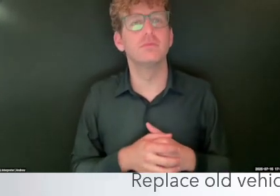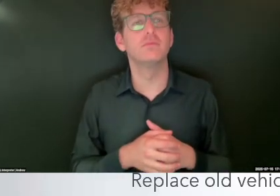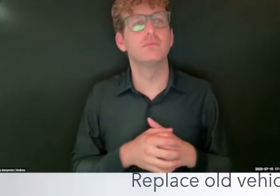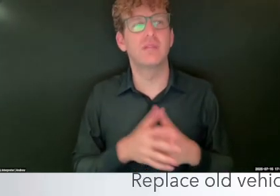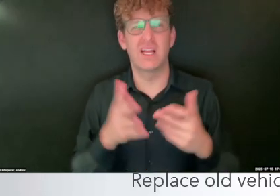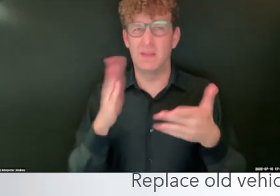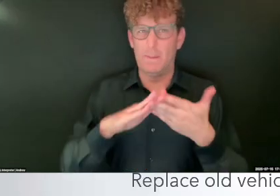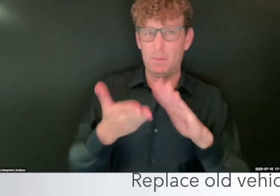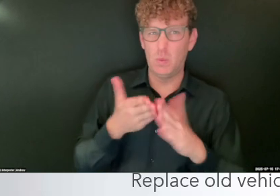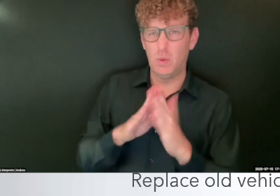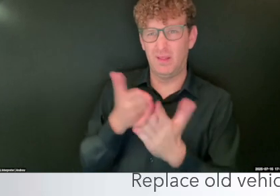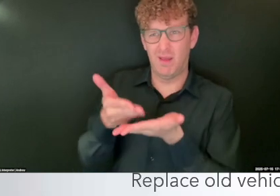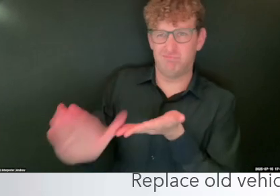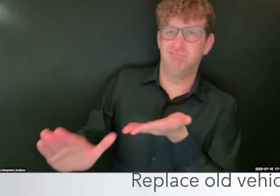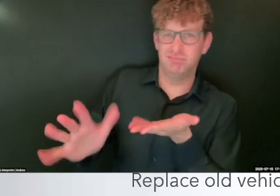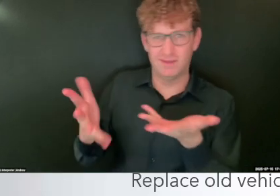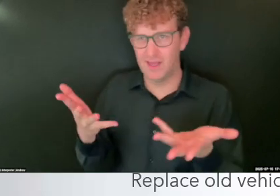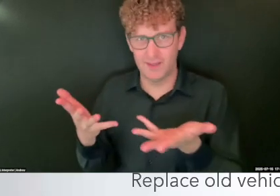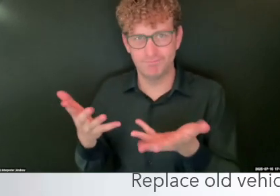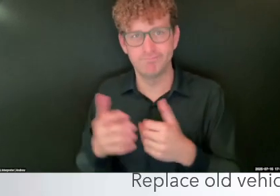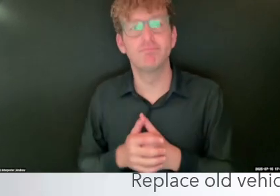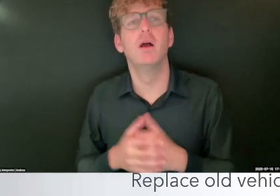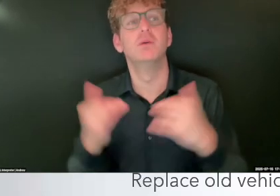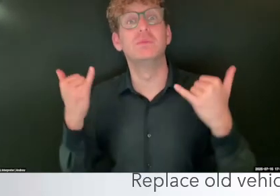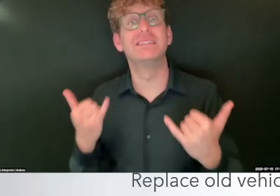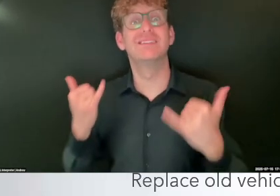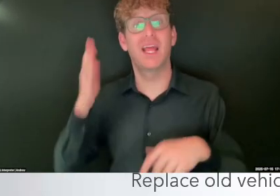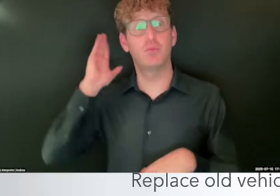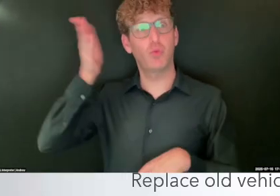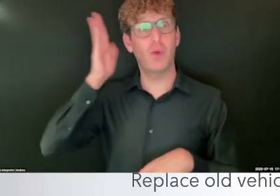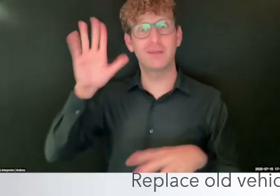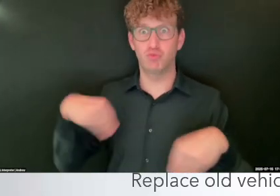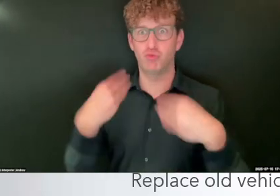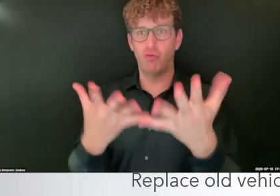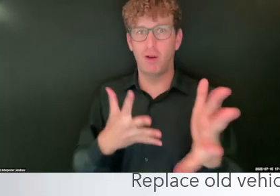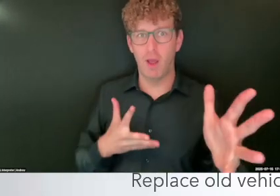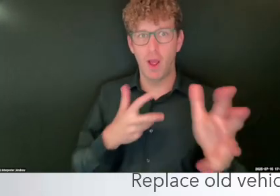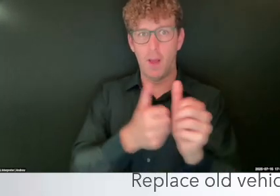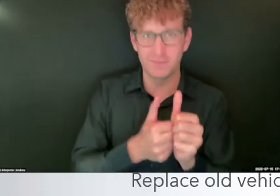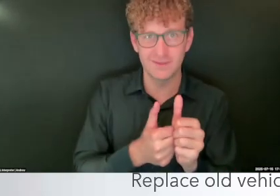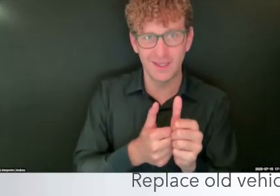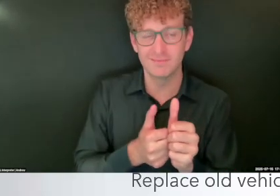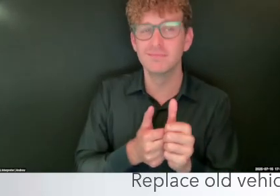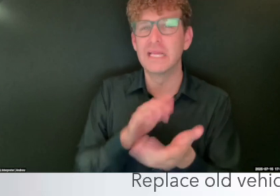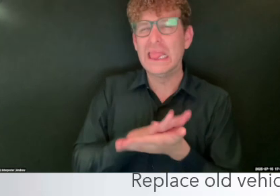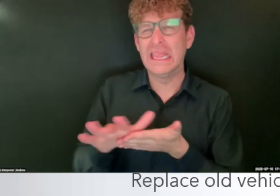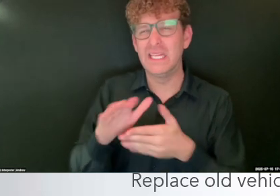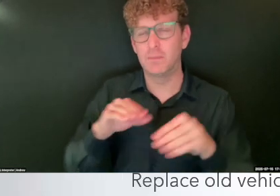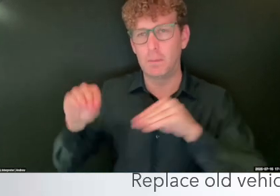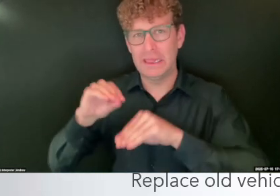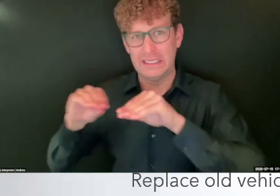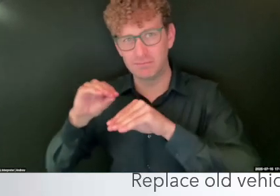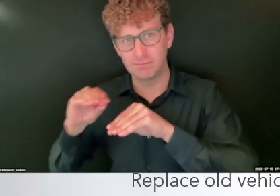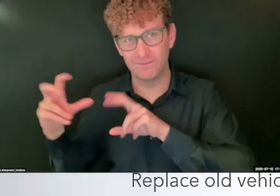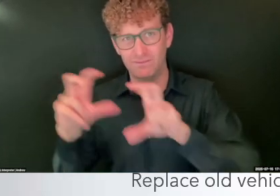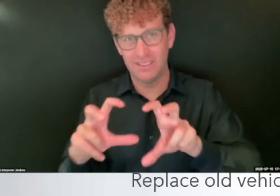be providing updates on the clean mobility investments, which are shown in the slide on the right. Regional Clean Mobility